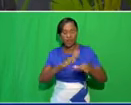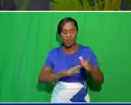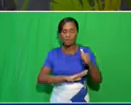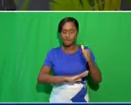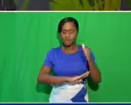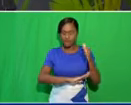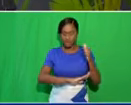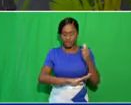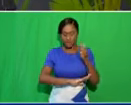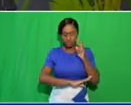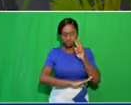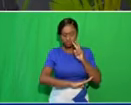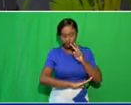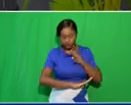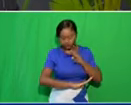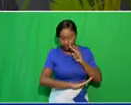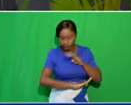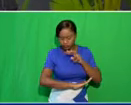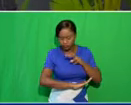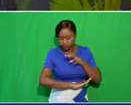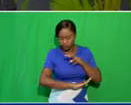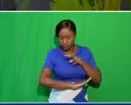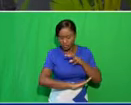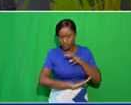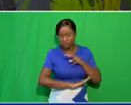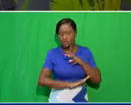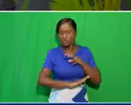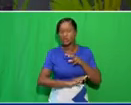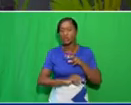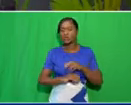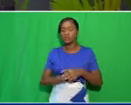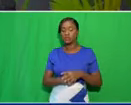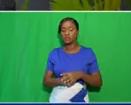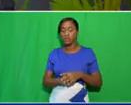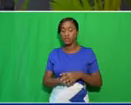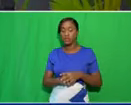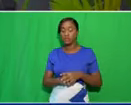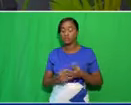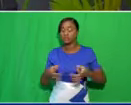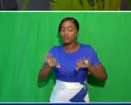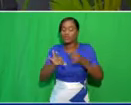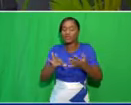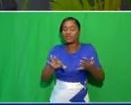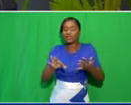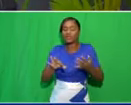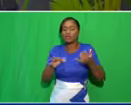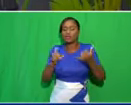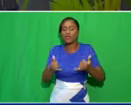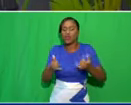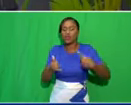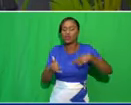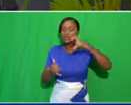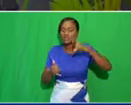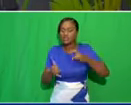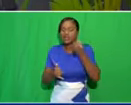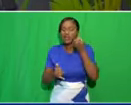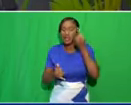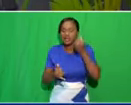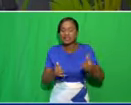it. The main thing for Trinidadians now, for us now, is to understand that